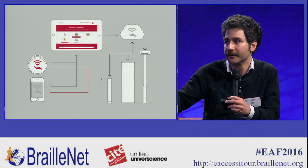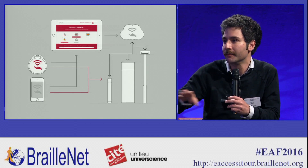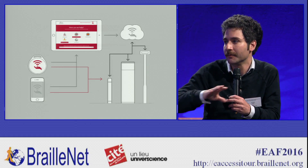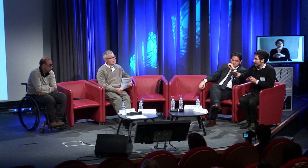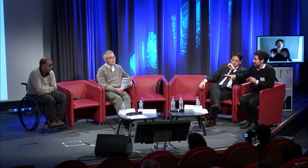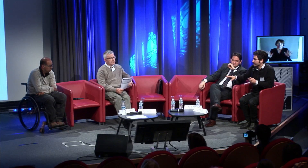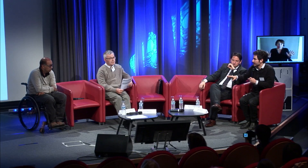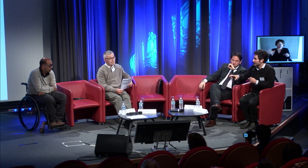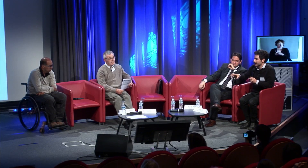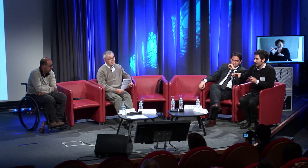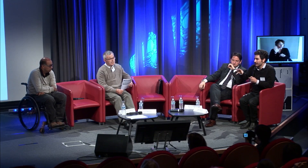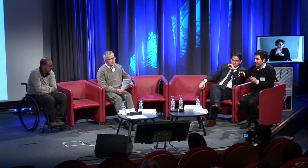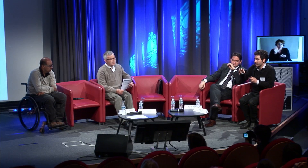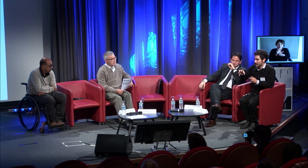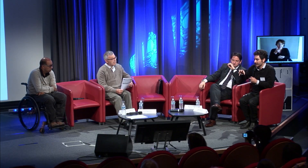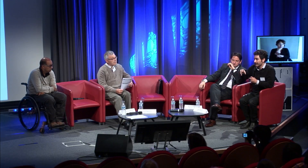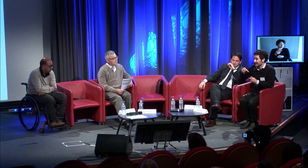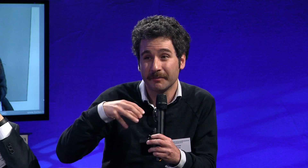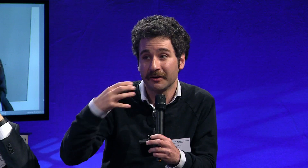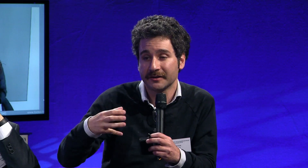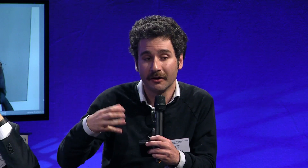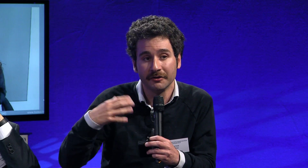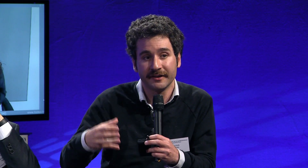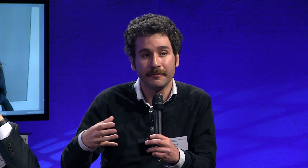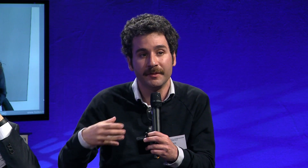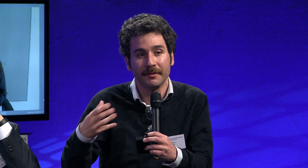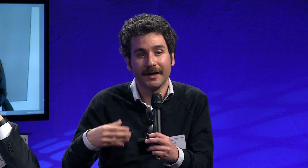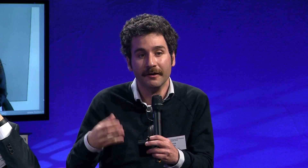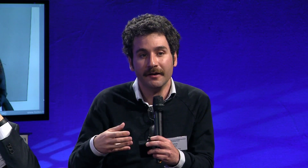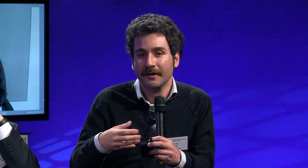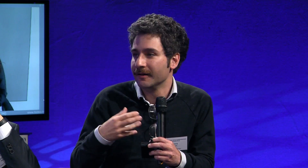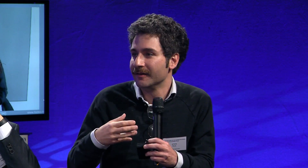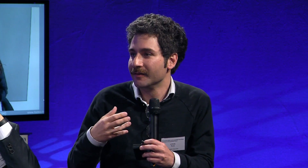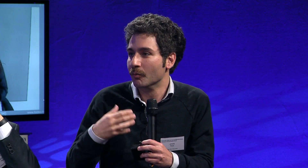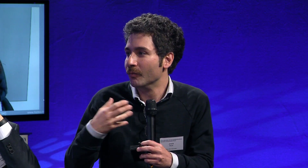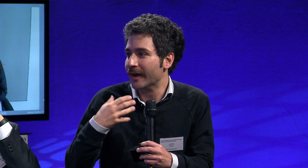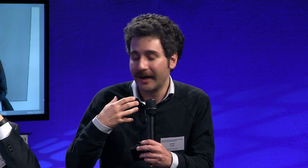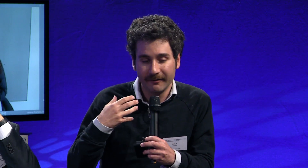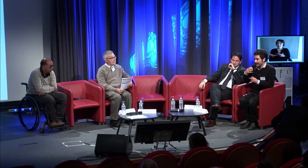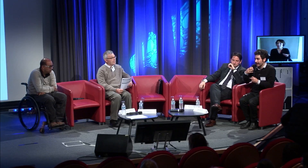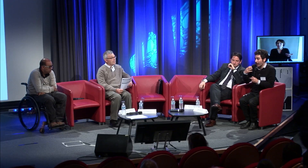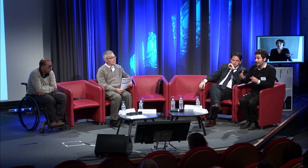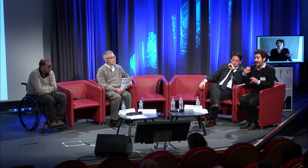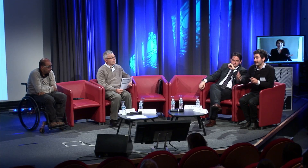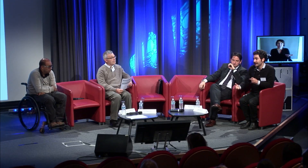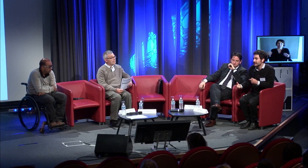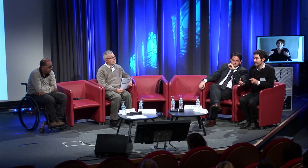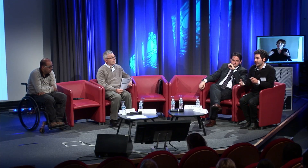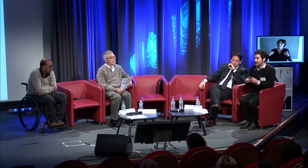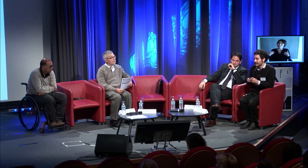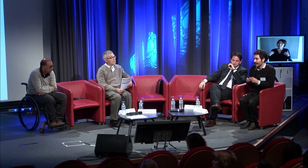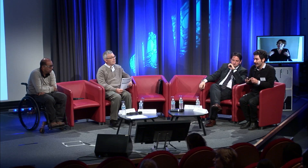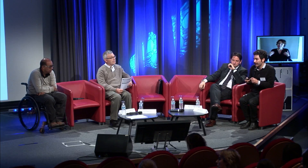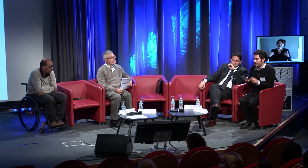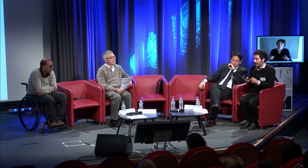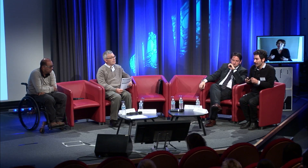need a phone number. I was very conscious, having spoken to older and disabled people about their hopes and fears from